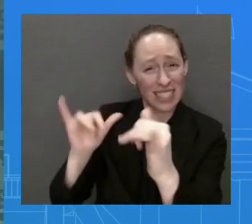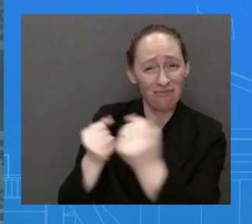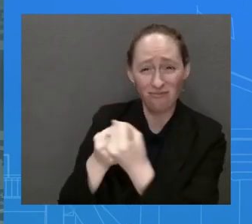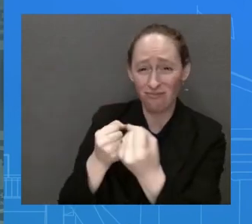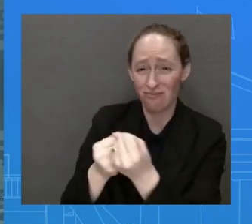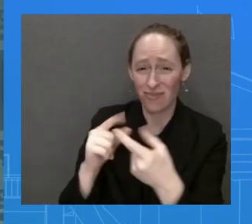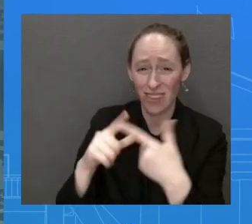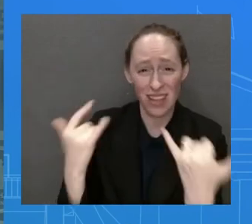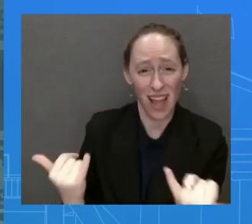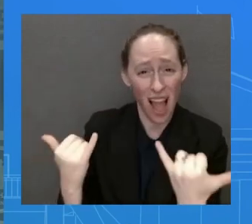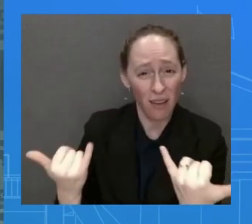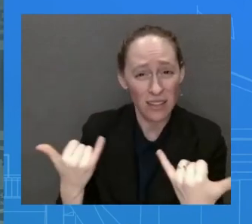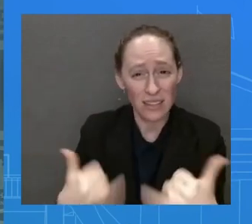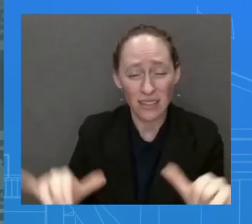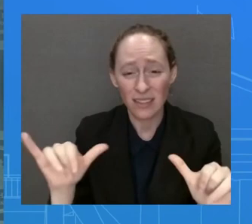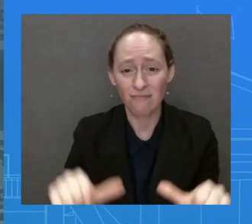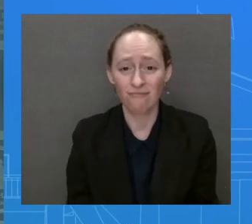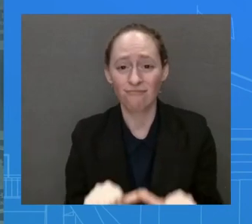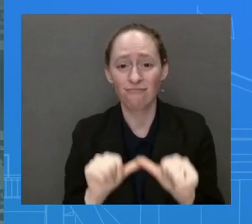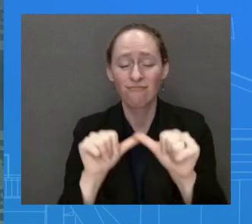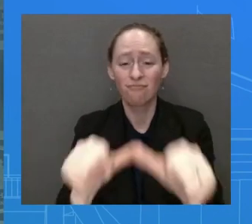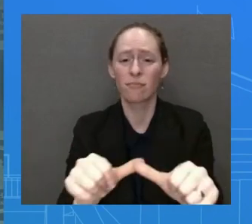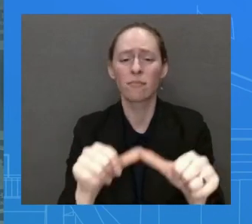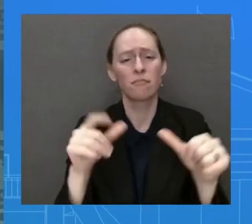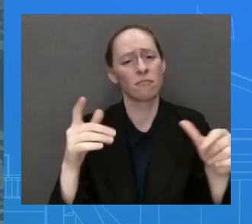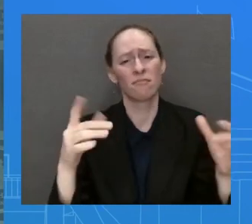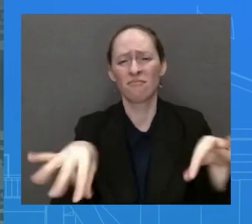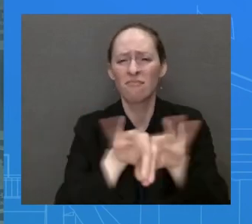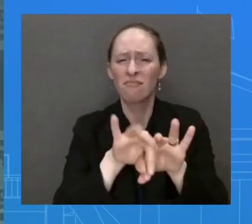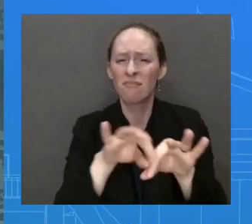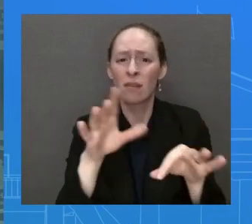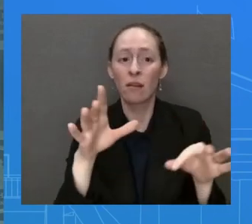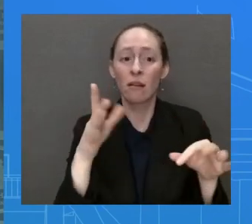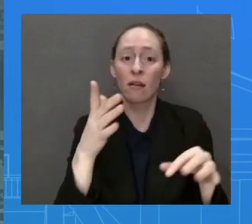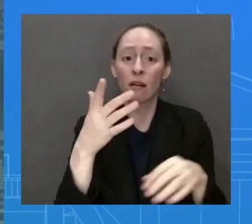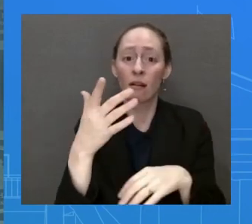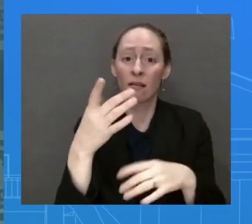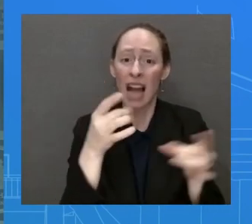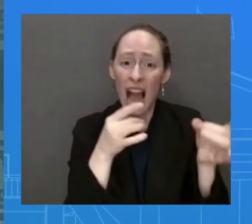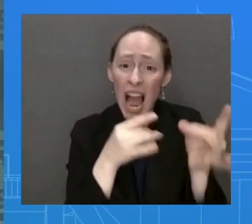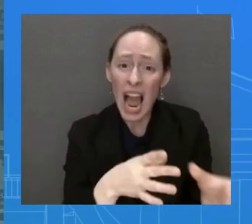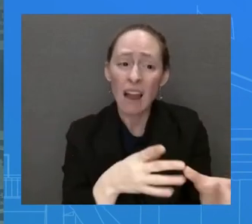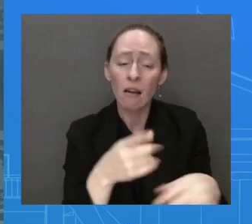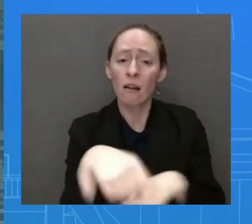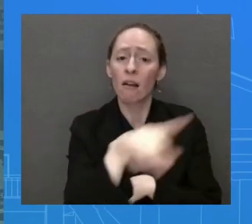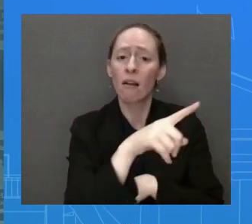giving people access to resources so that they can have what they need to compete and succeed.